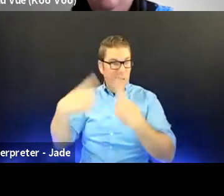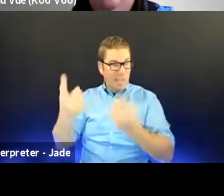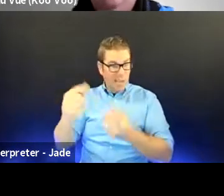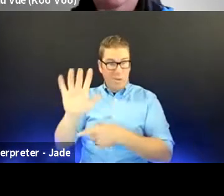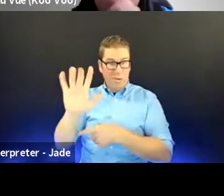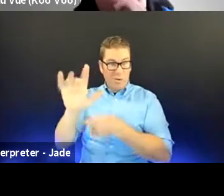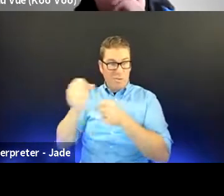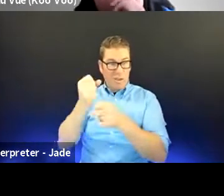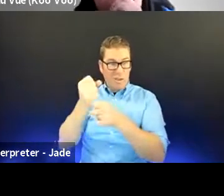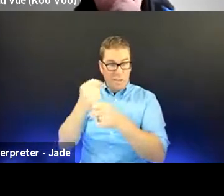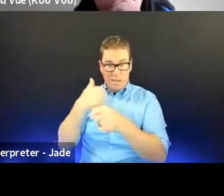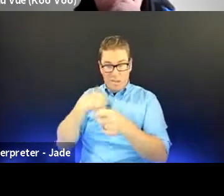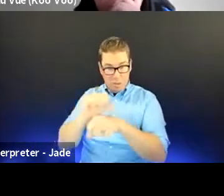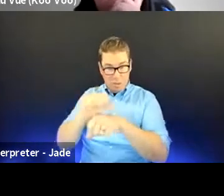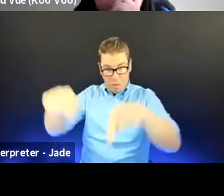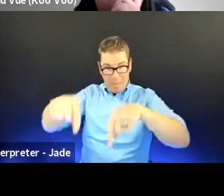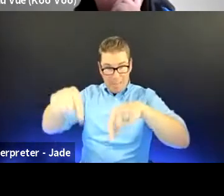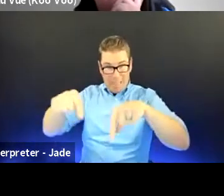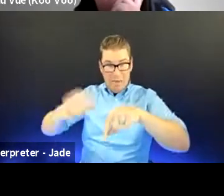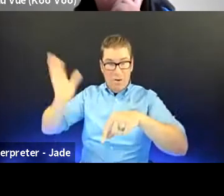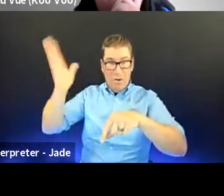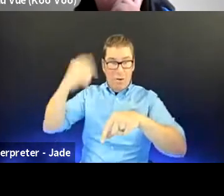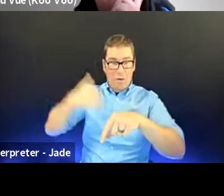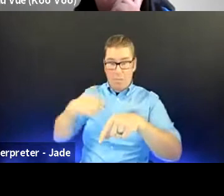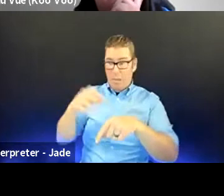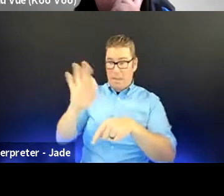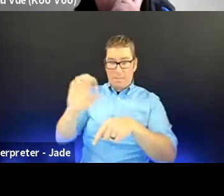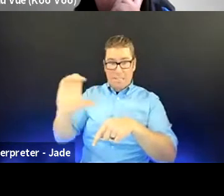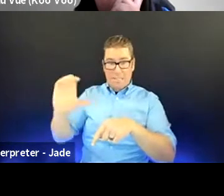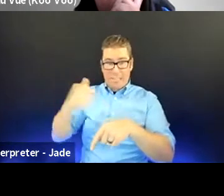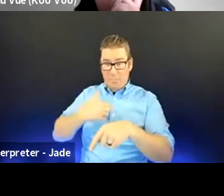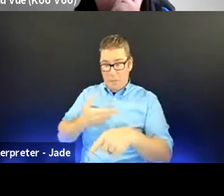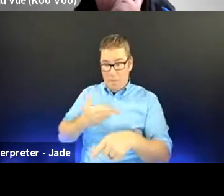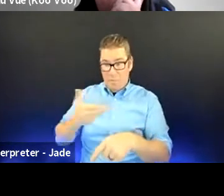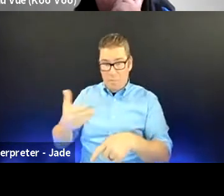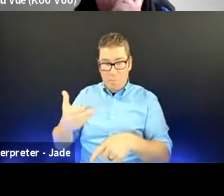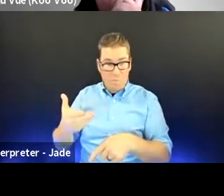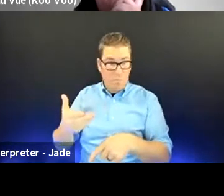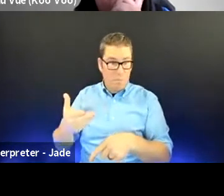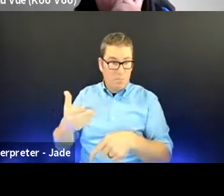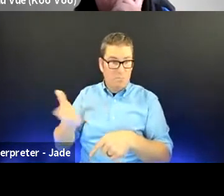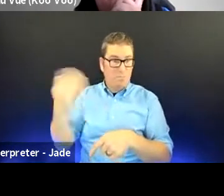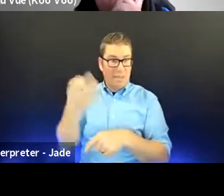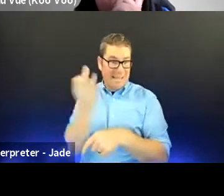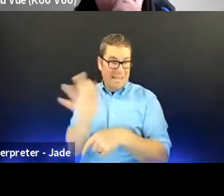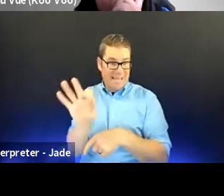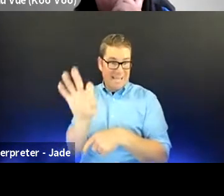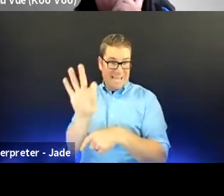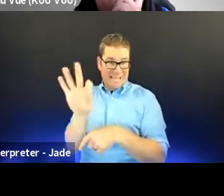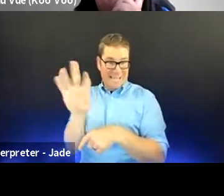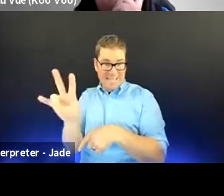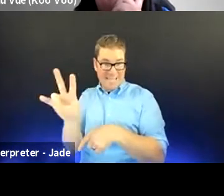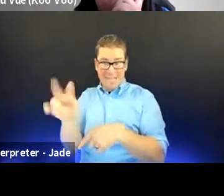hired in 1997 at Fresno City College. So I'm coming up on 25 years teaching here. And it's